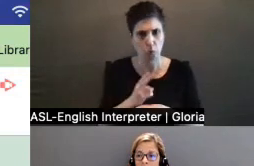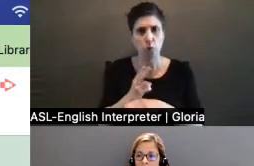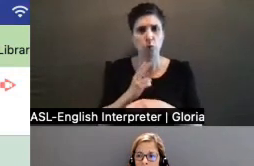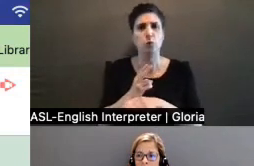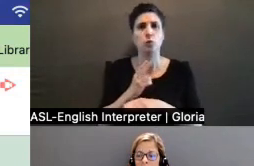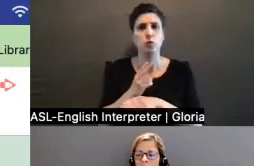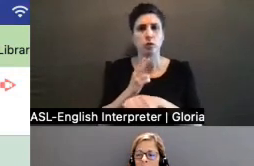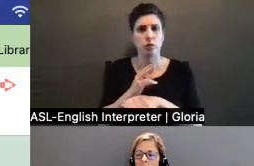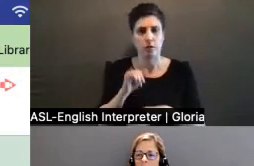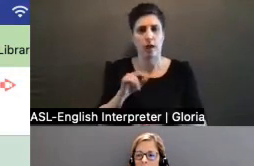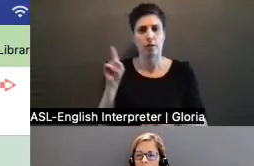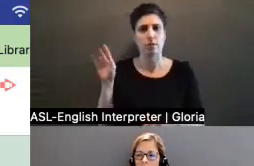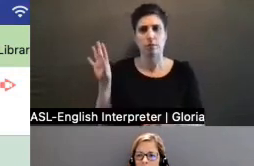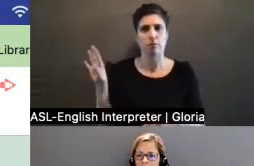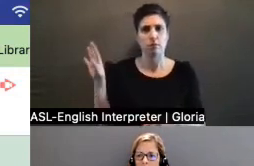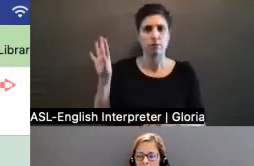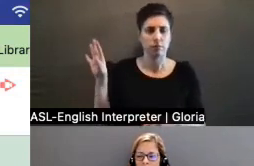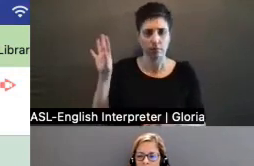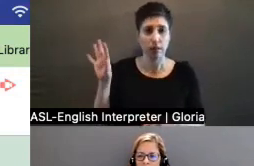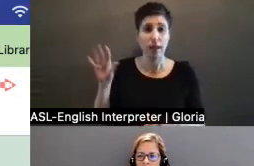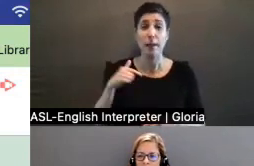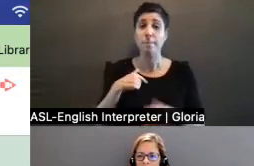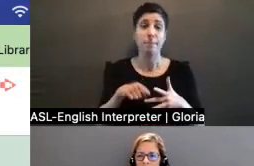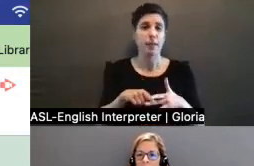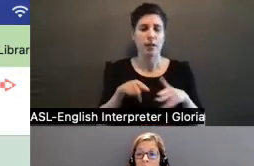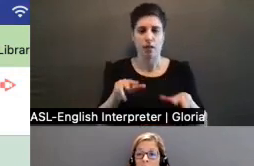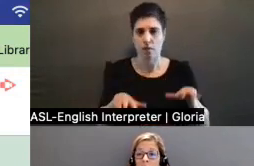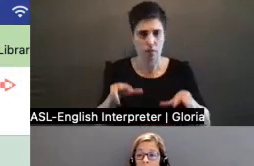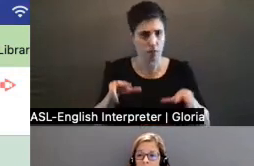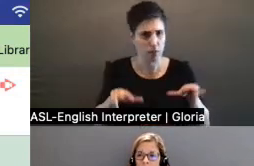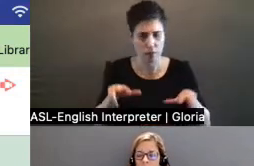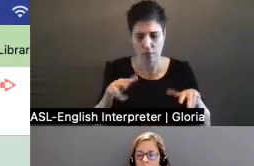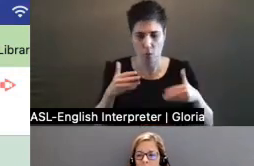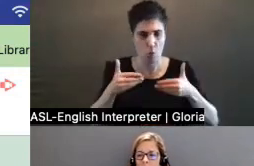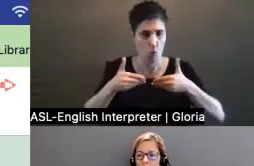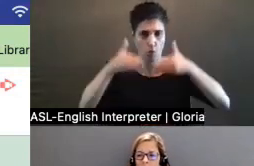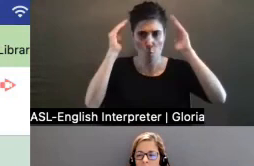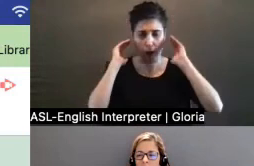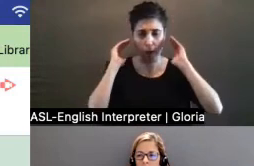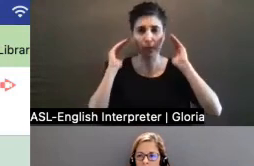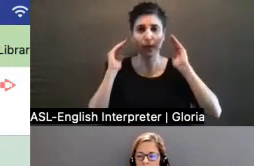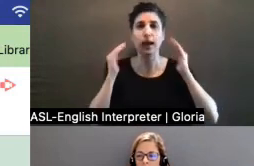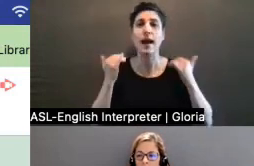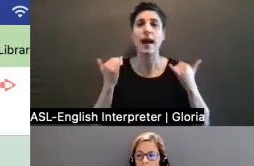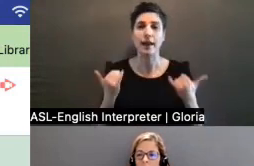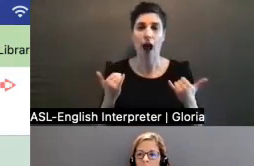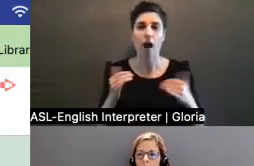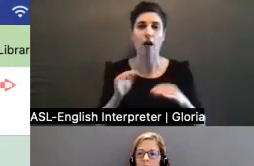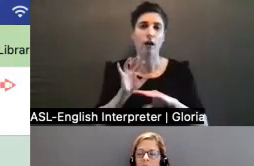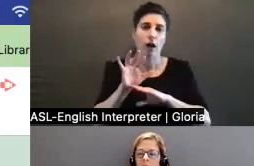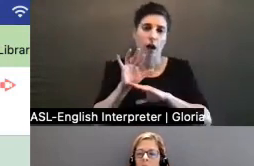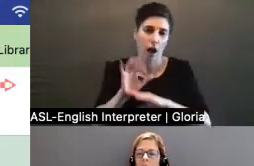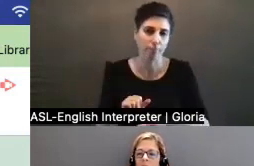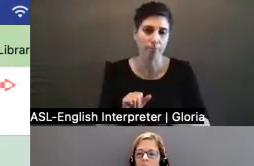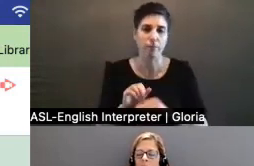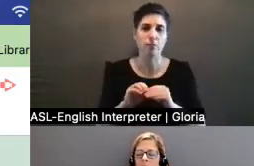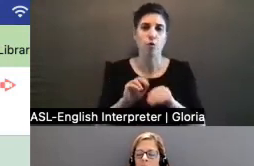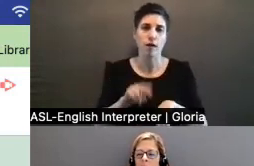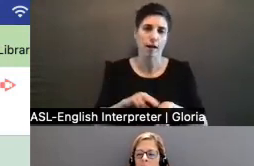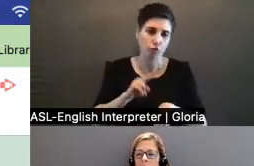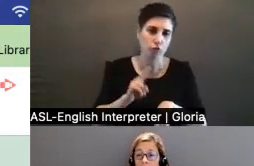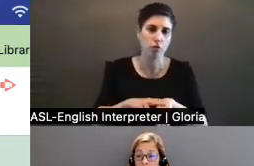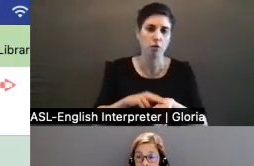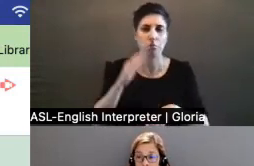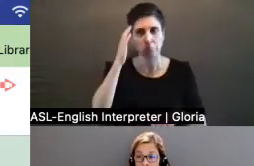at first with the code and the numbers. But now that we use Kahoot and other tools, it starts to be a bit more natural that I just have to go to